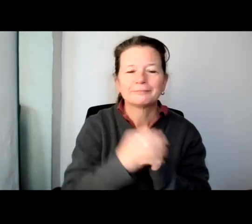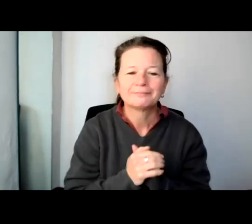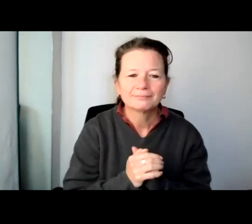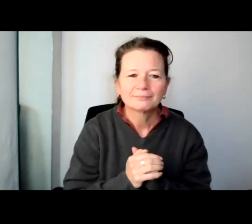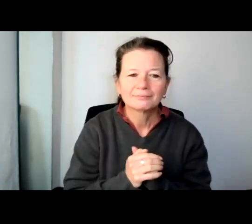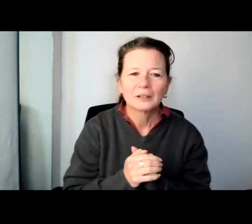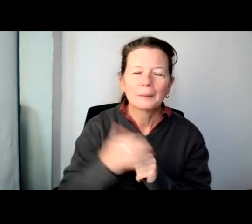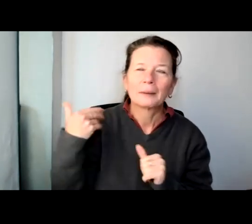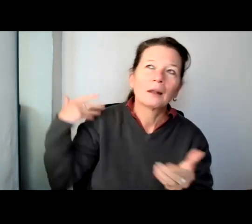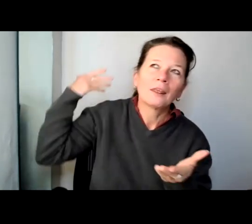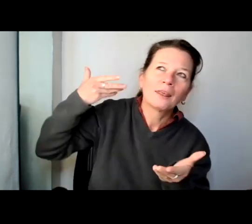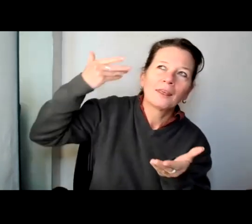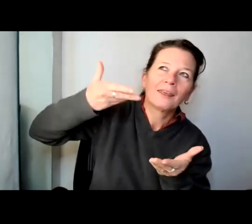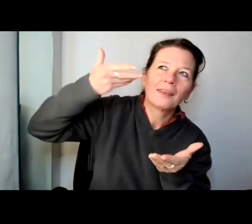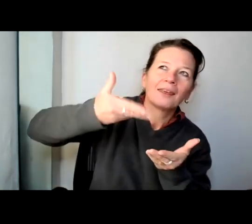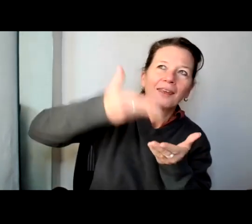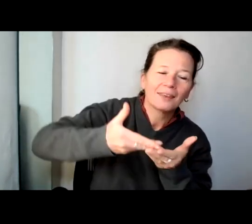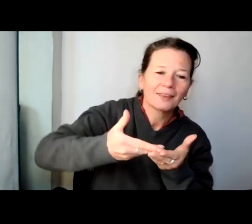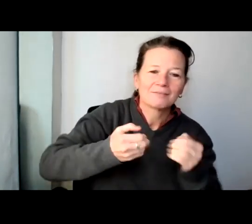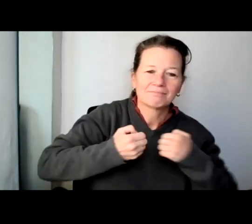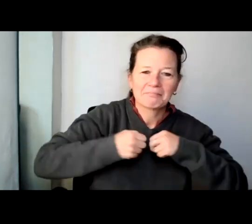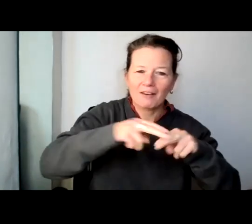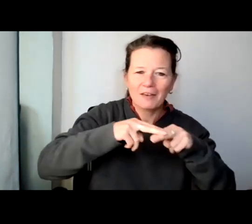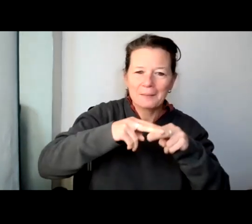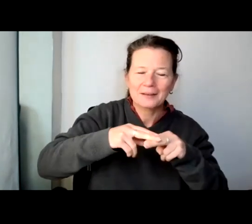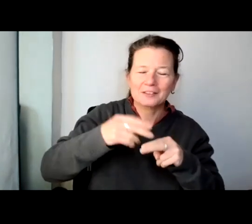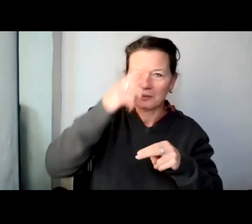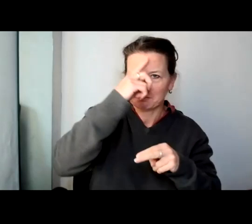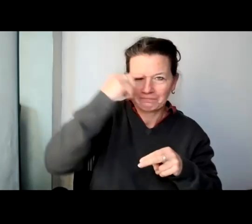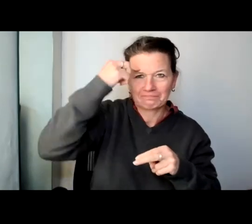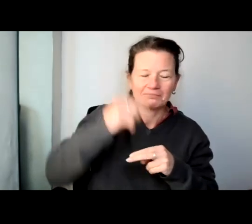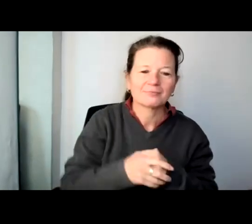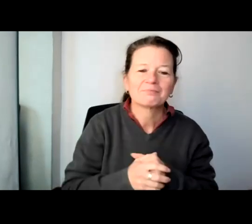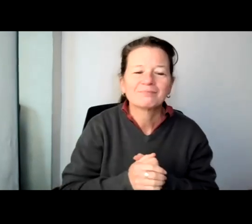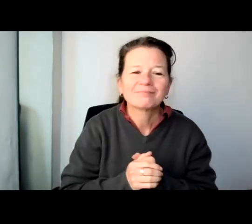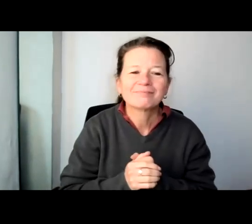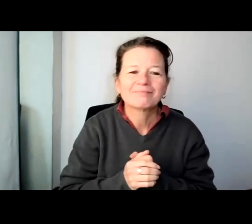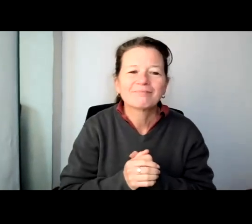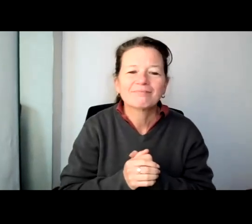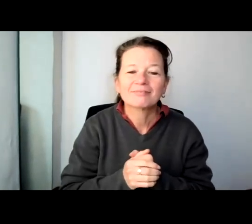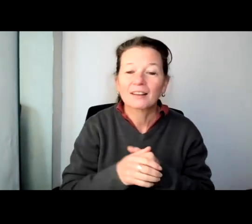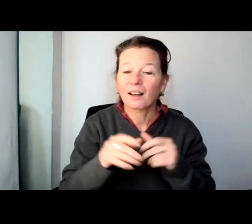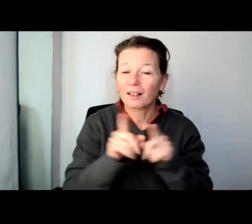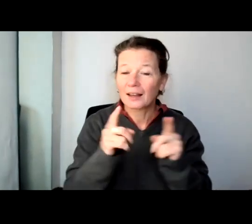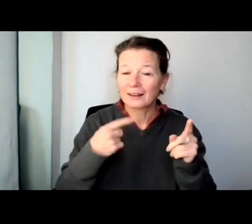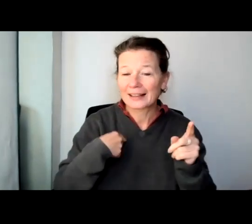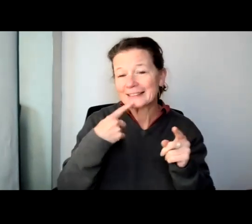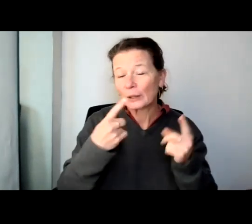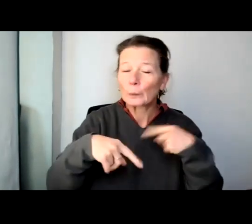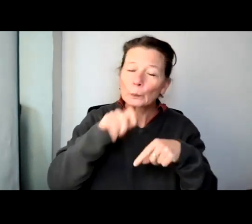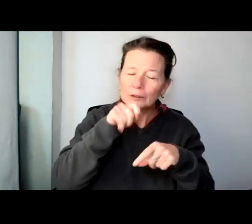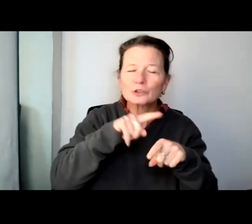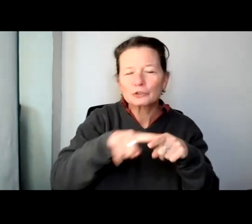Handed down from generation to generation of the Kelly family. So, as I said, we'll do our best. Obviously, we'll